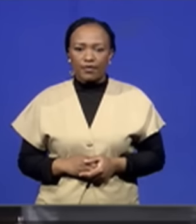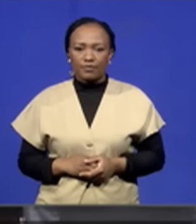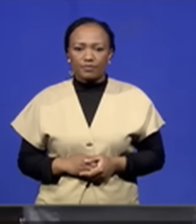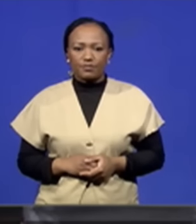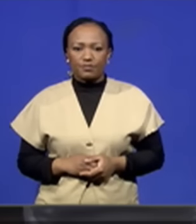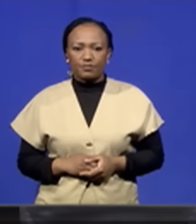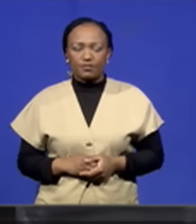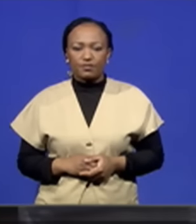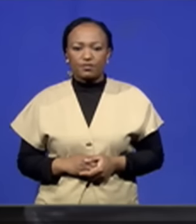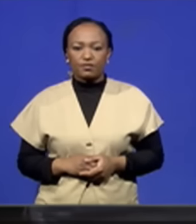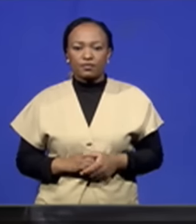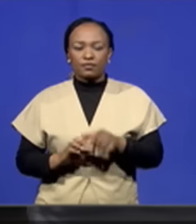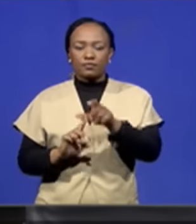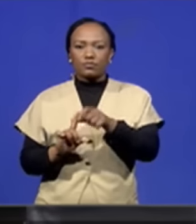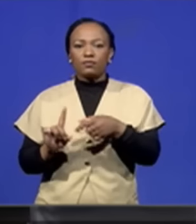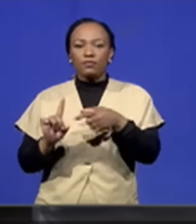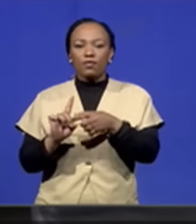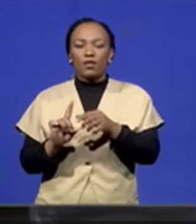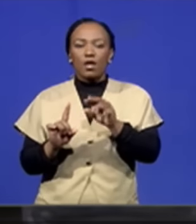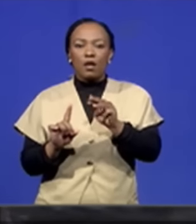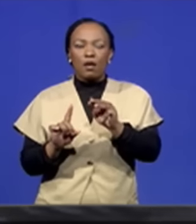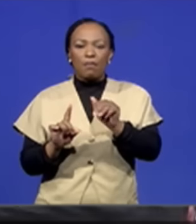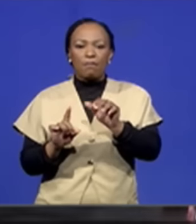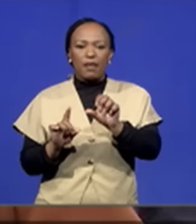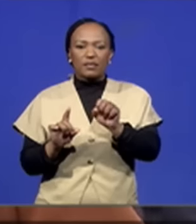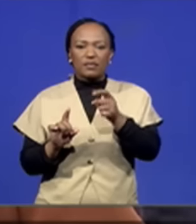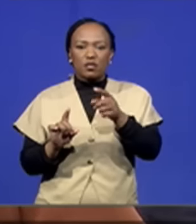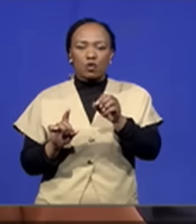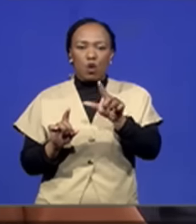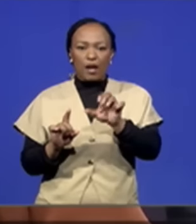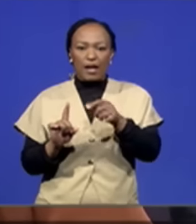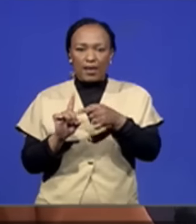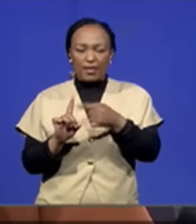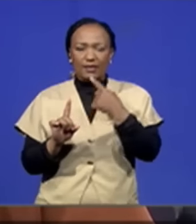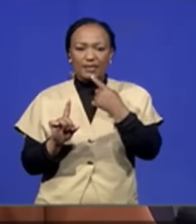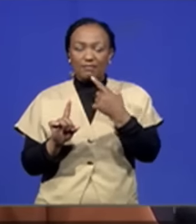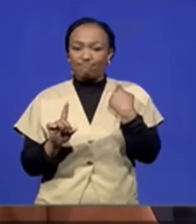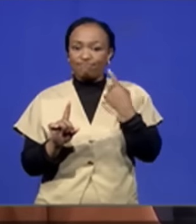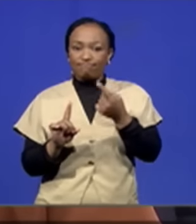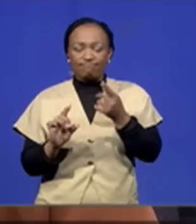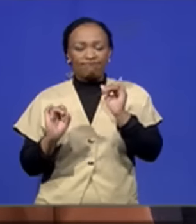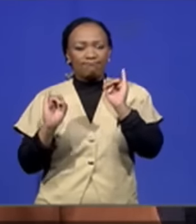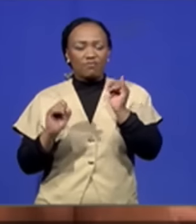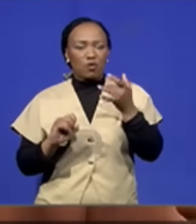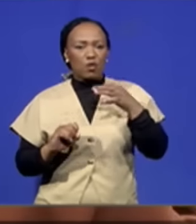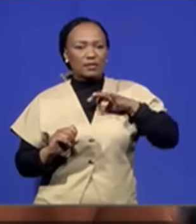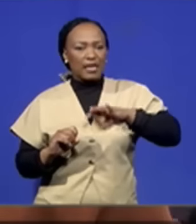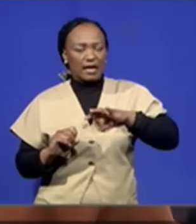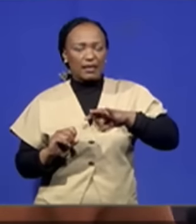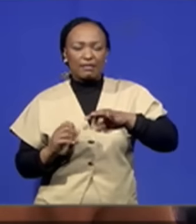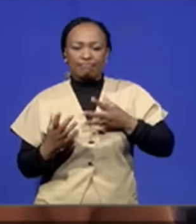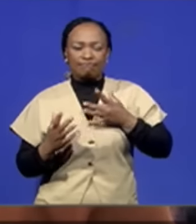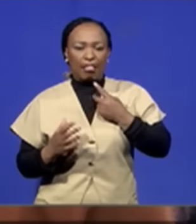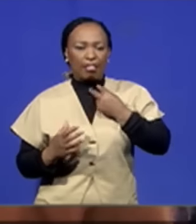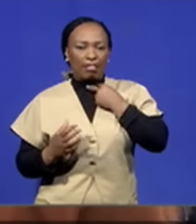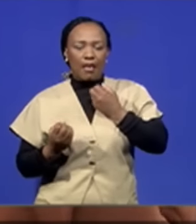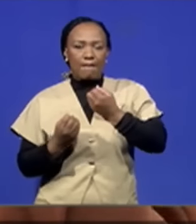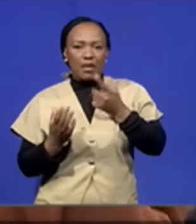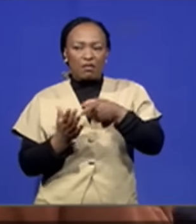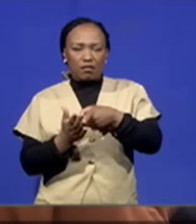Masitlole Shantile o diretse mmasepala dingwaga di ka nna 10 mme a re go sa tlhomamang ga matlole go tlogetse bontsi ba thuma mo